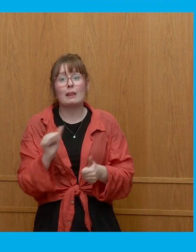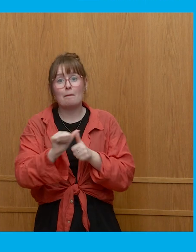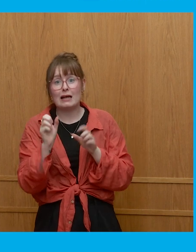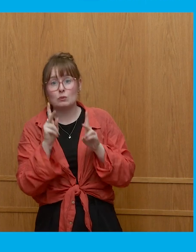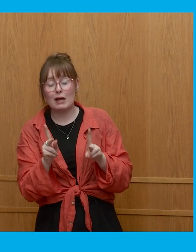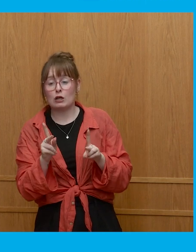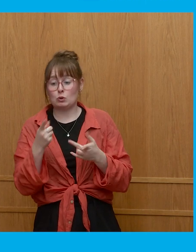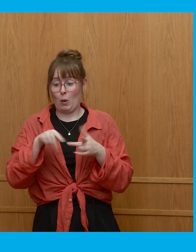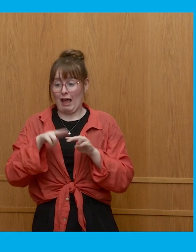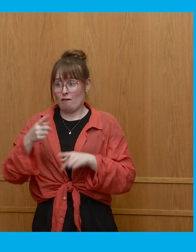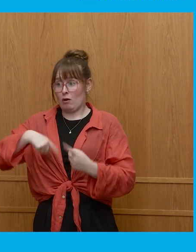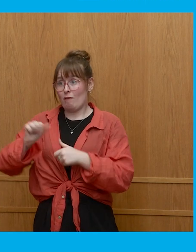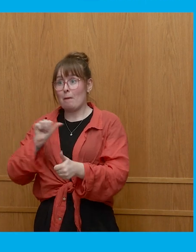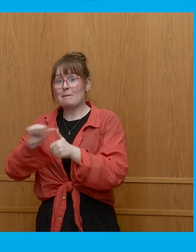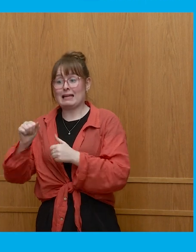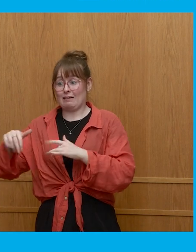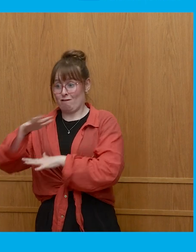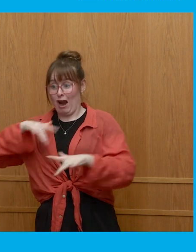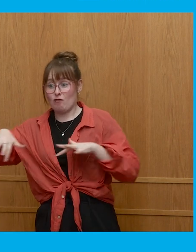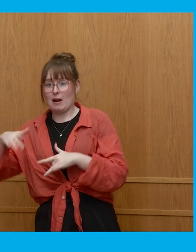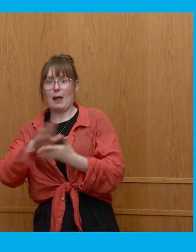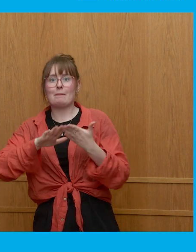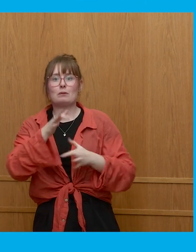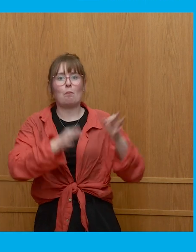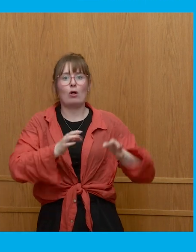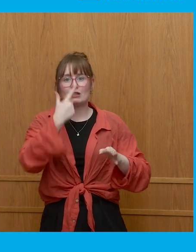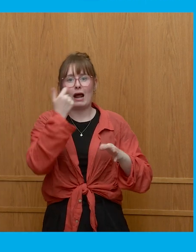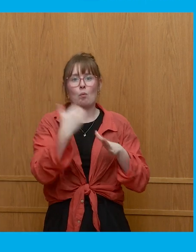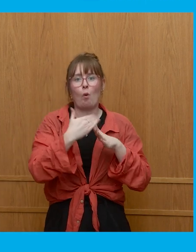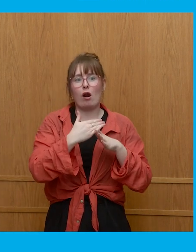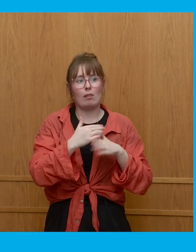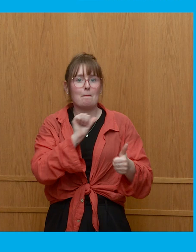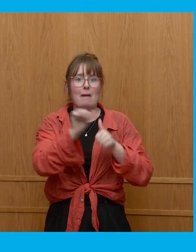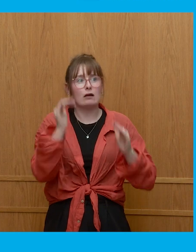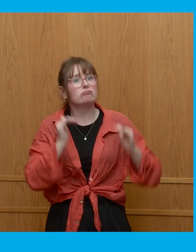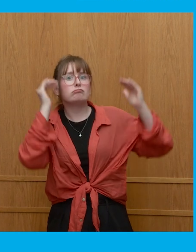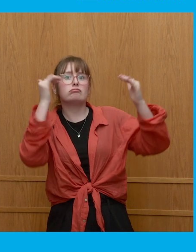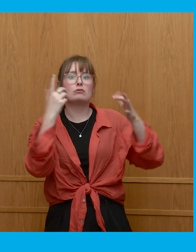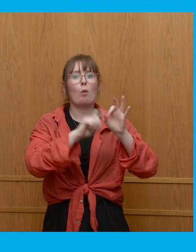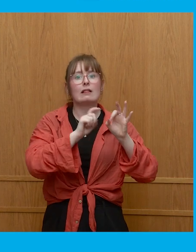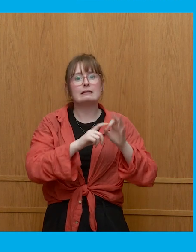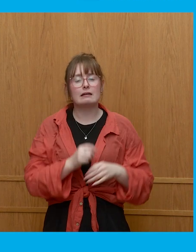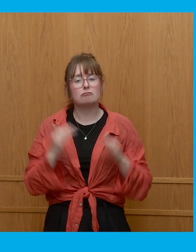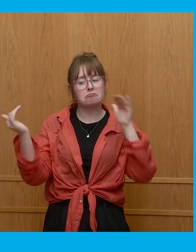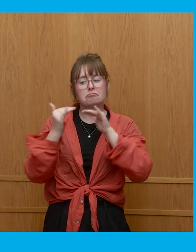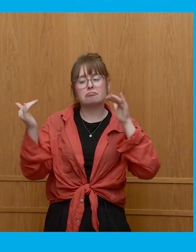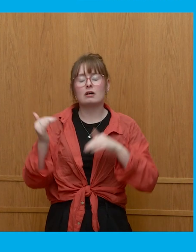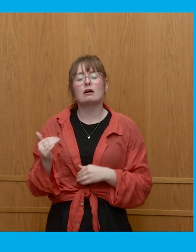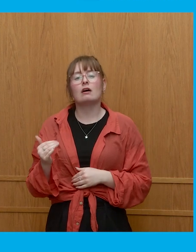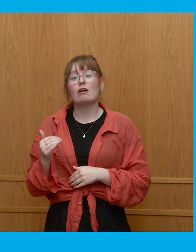work in the best, fantastic way. Experience beauty. Yeah. And finally,